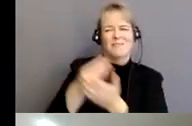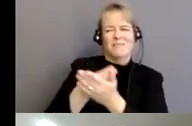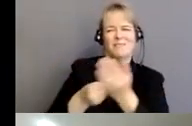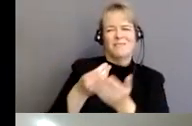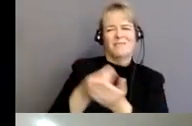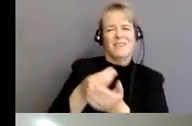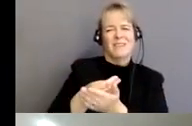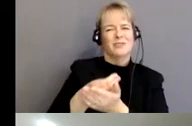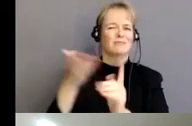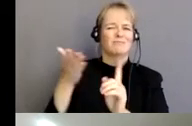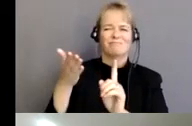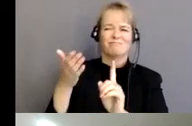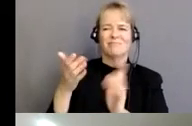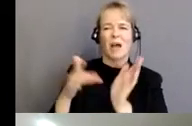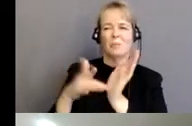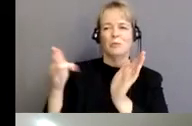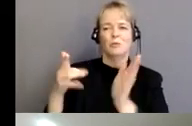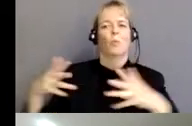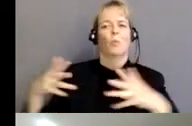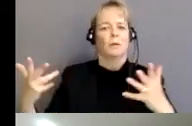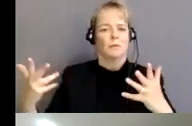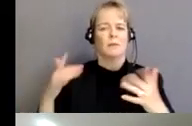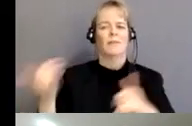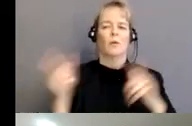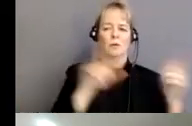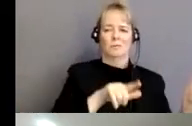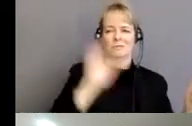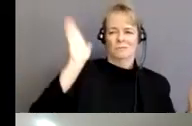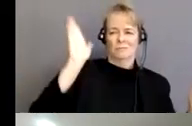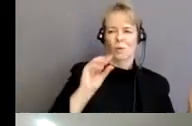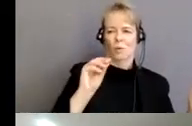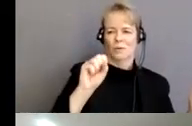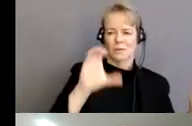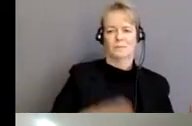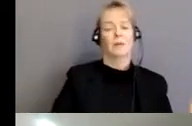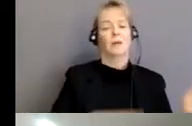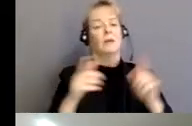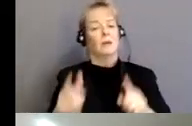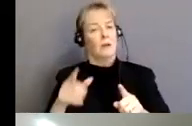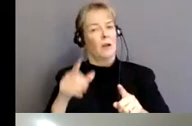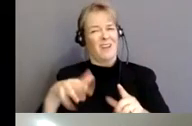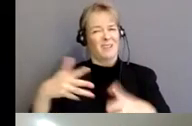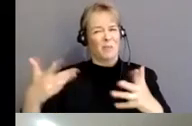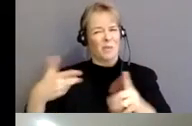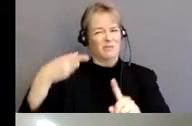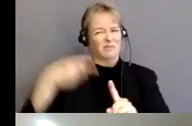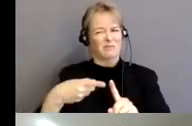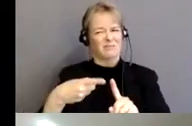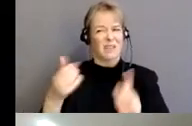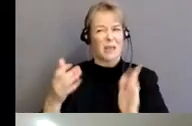Commission. So when we think about financial abuse, we're looking at any improper conduct of